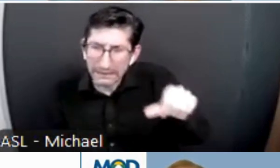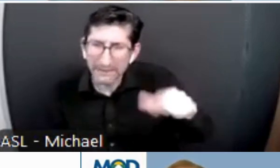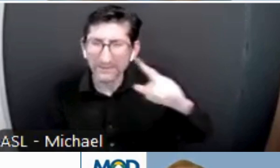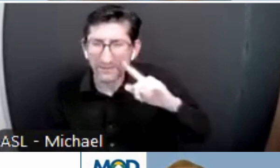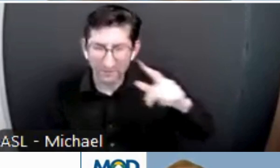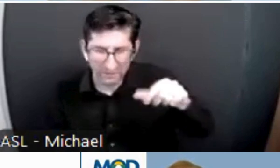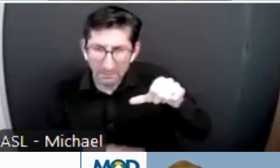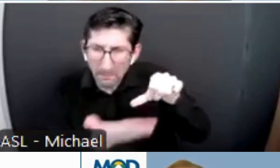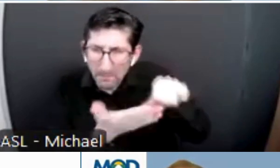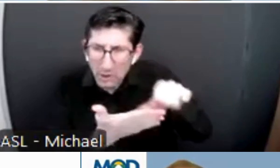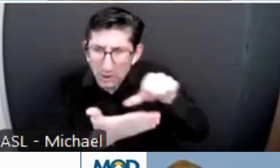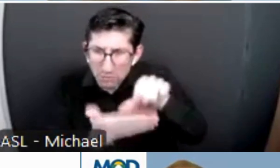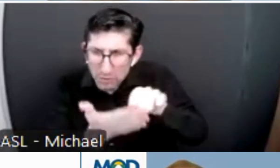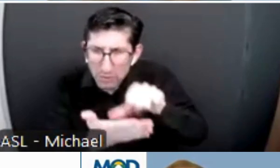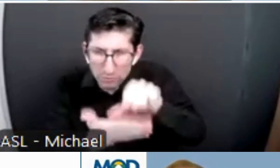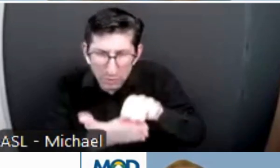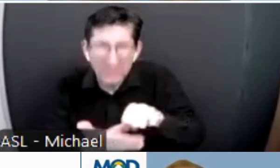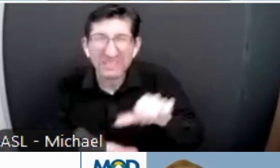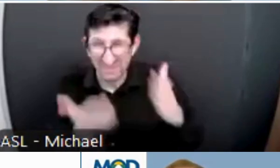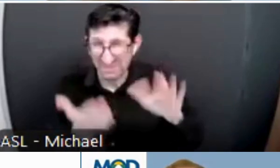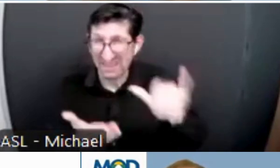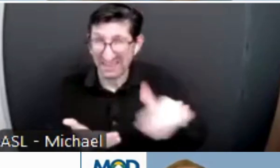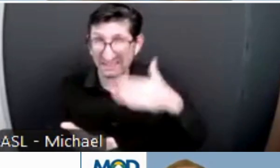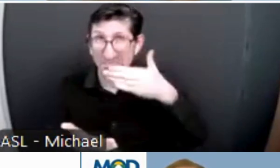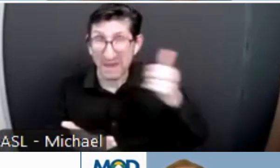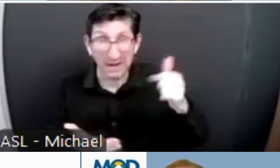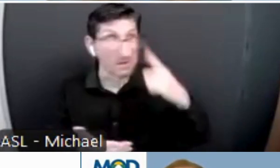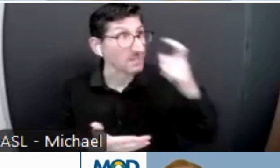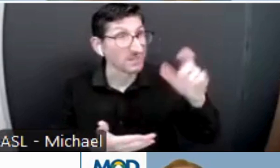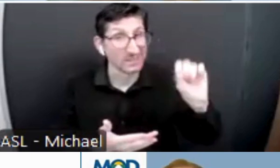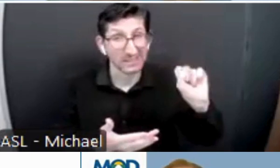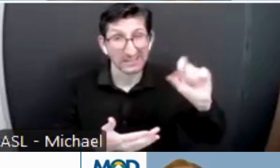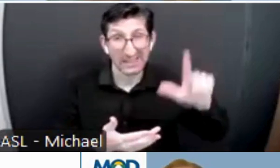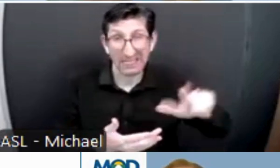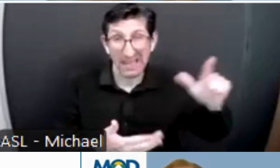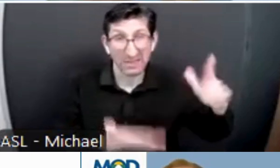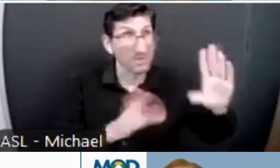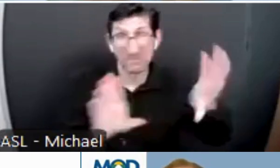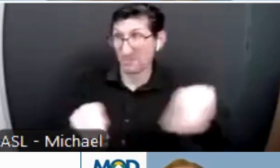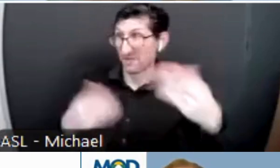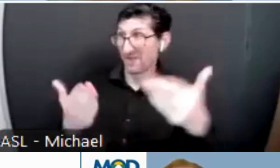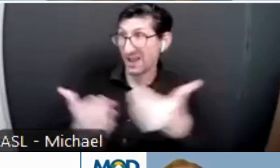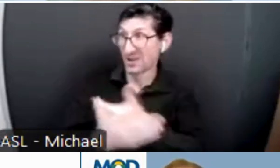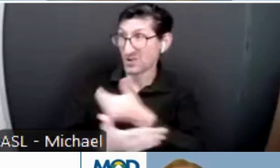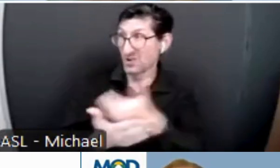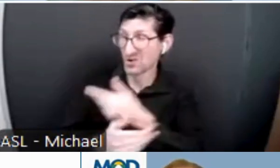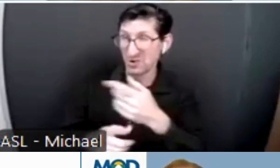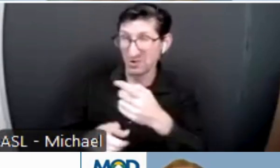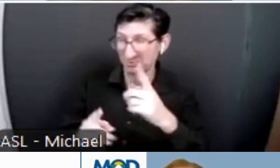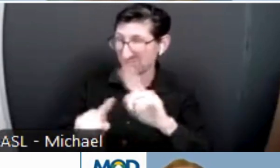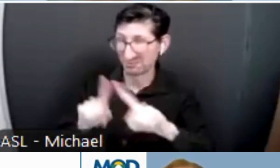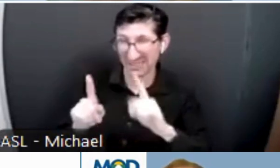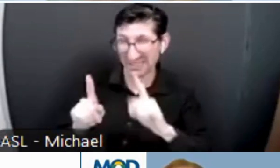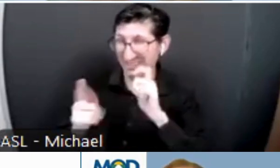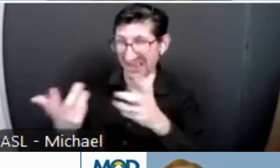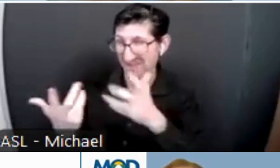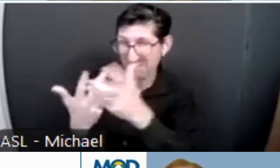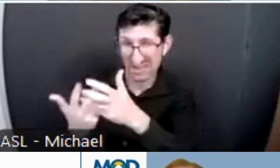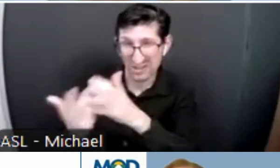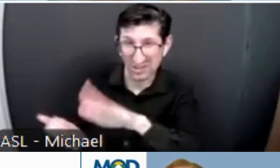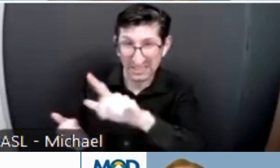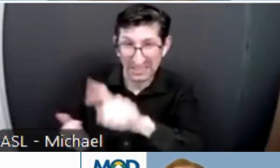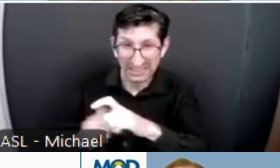one with knobs or some other feature that doesn't work. So does she include that she is making her accommodation or modification